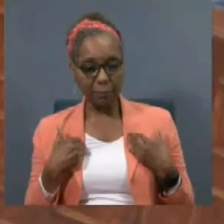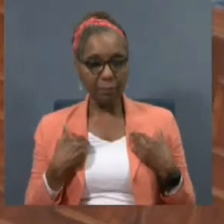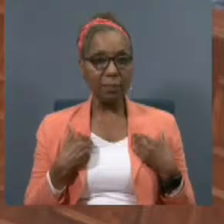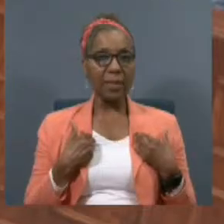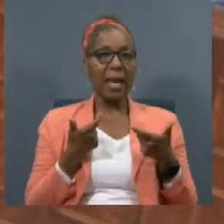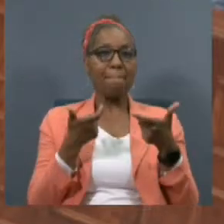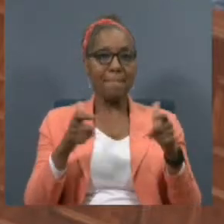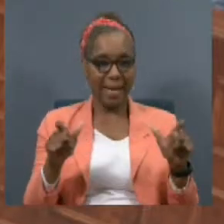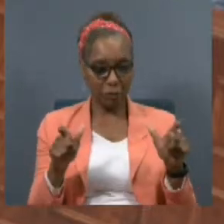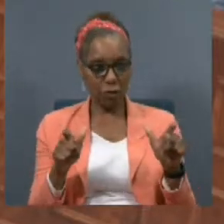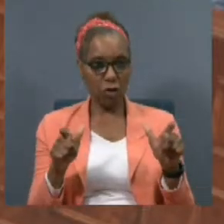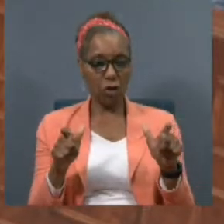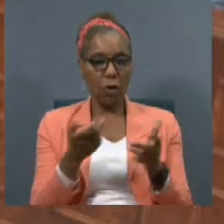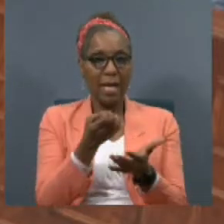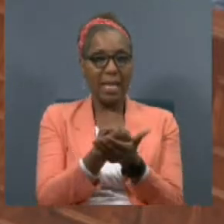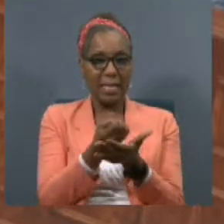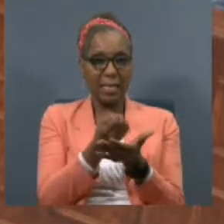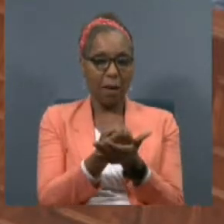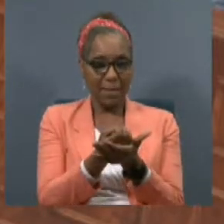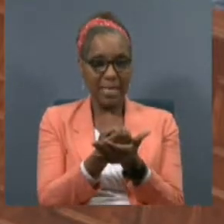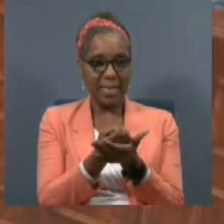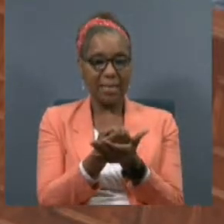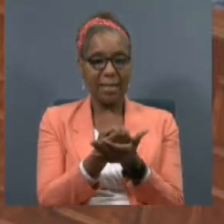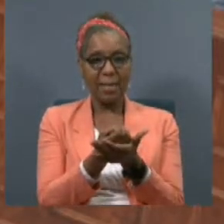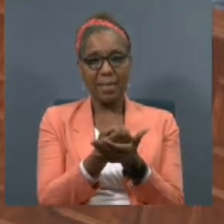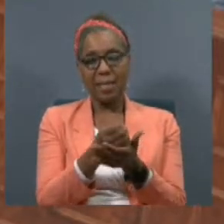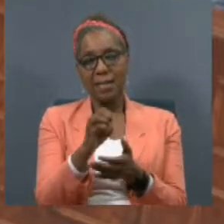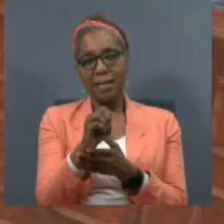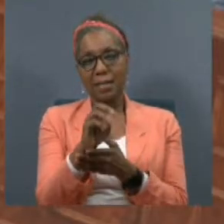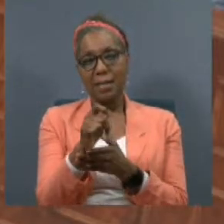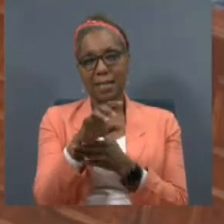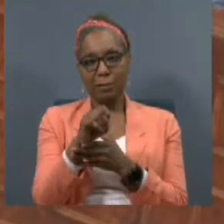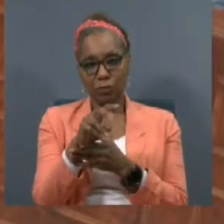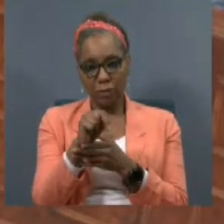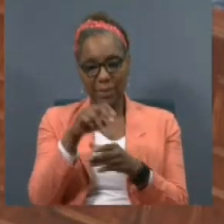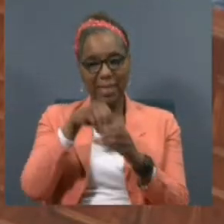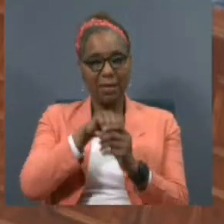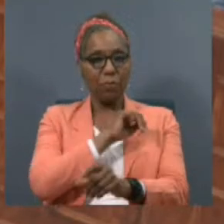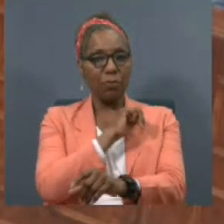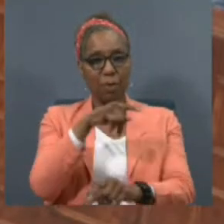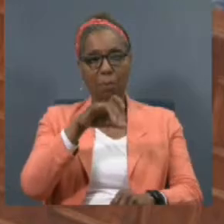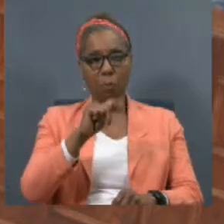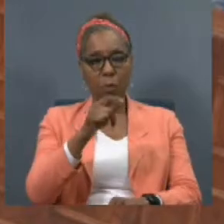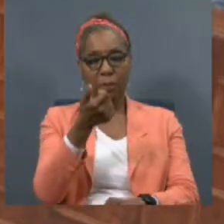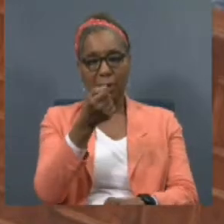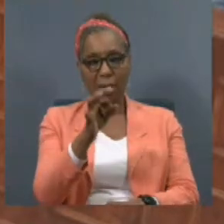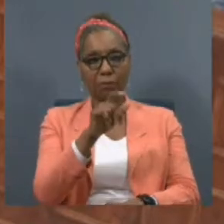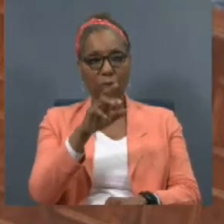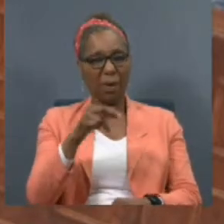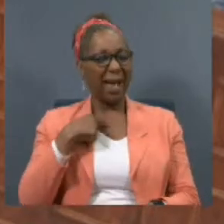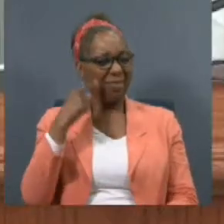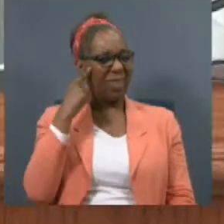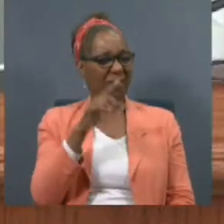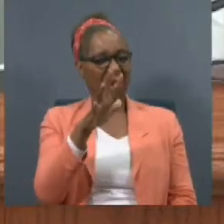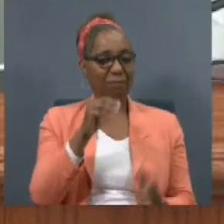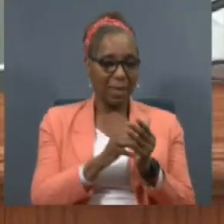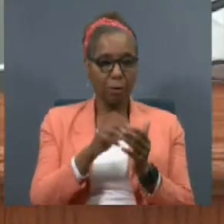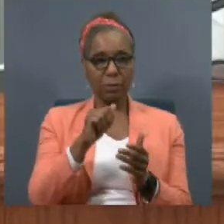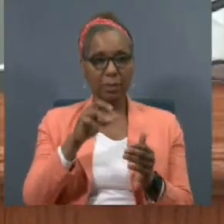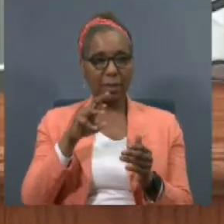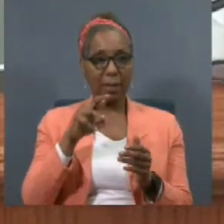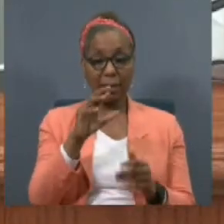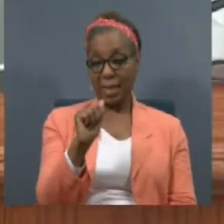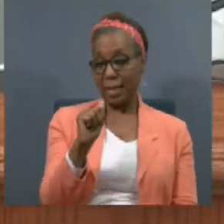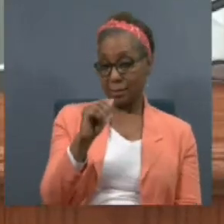major economic engine in the Port of Little Rock. I think it's about 5,000 acres.